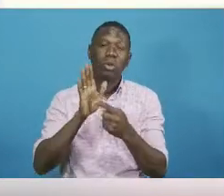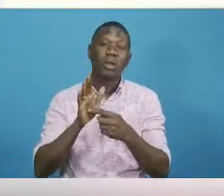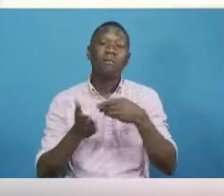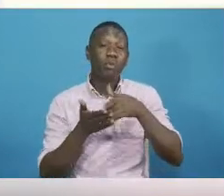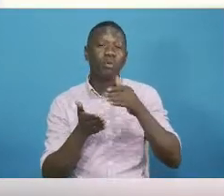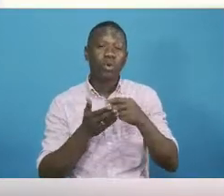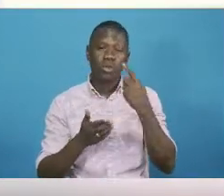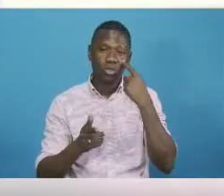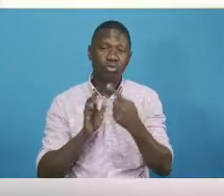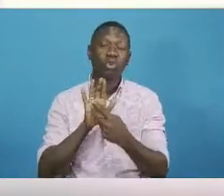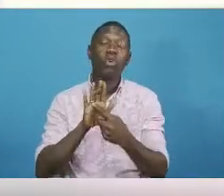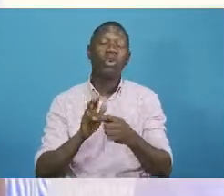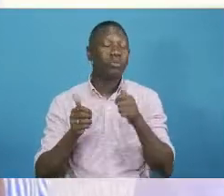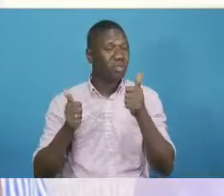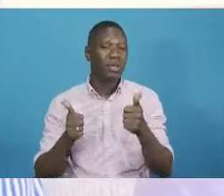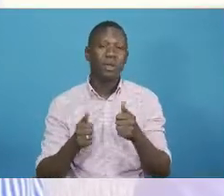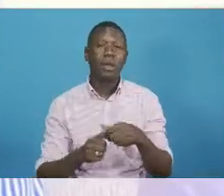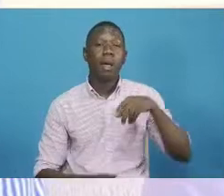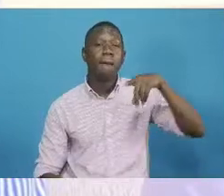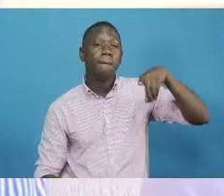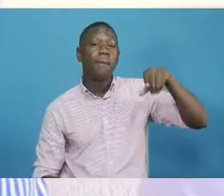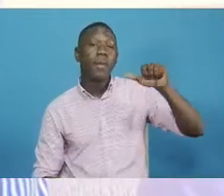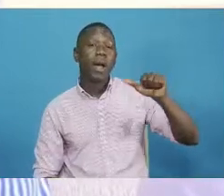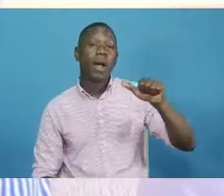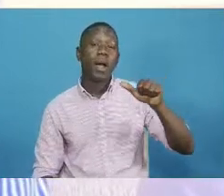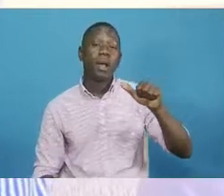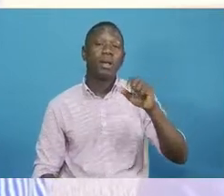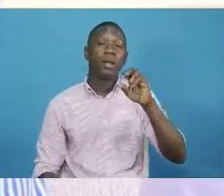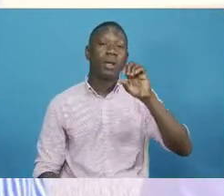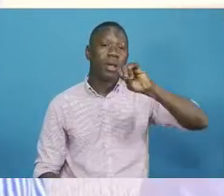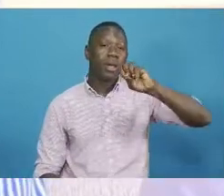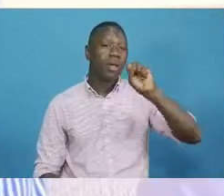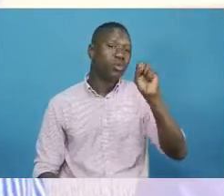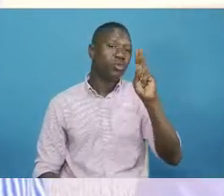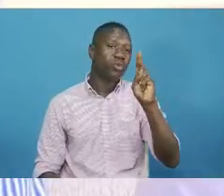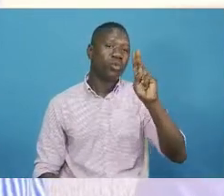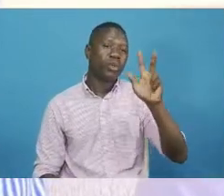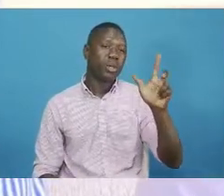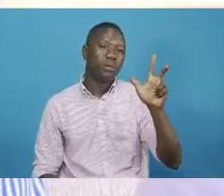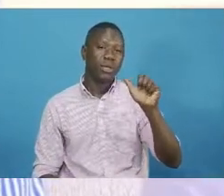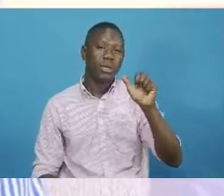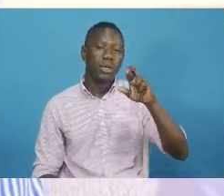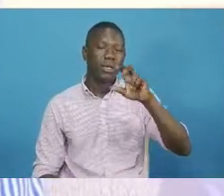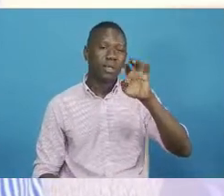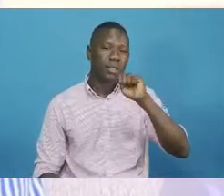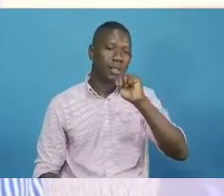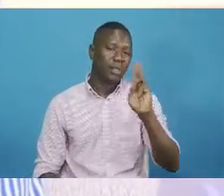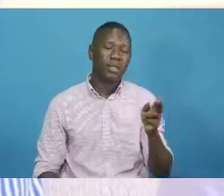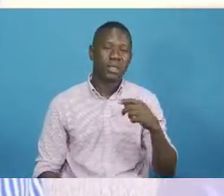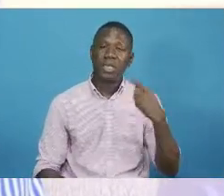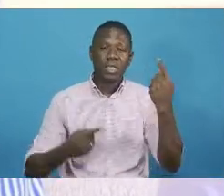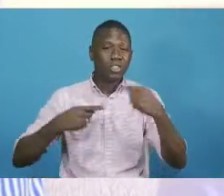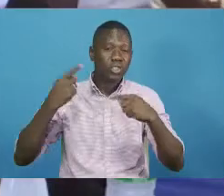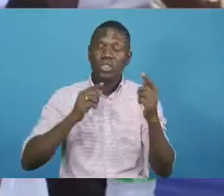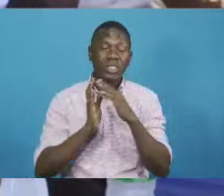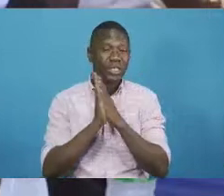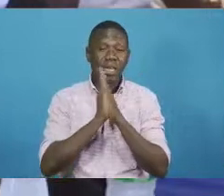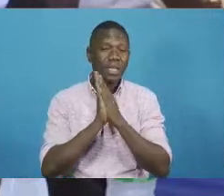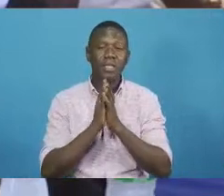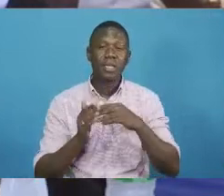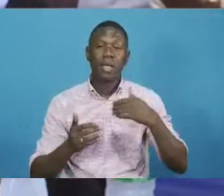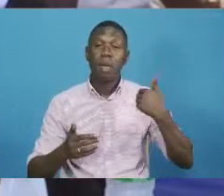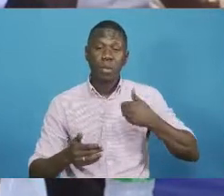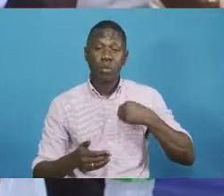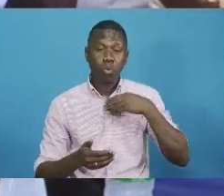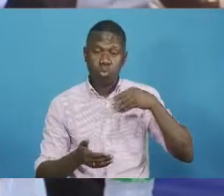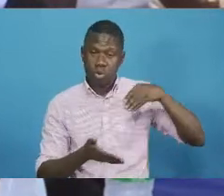football development. Pasware Fai, the president of the Gambia Football Coaches Association, challenged the graduates to continue seeking knowledge,